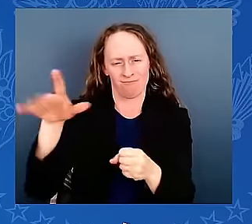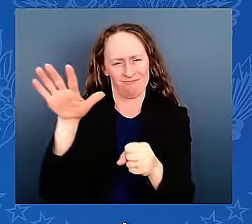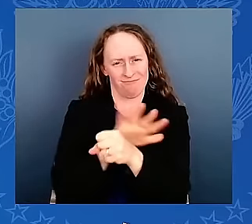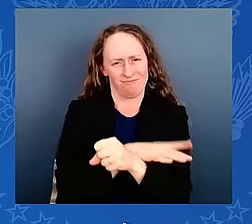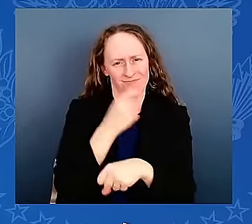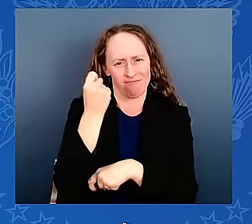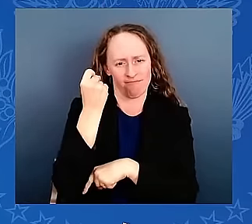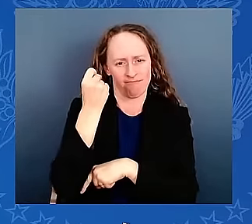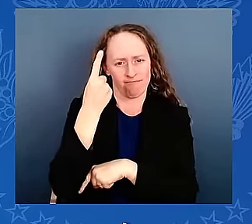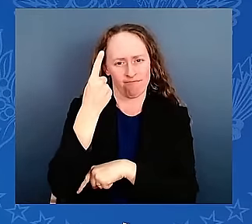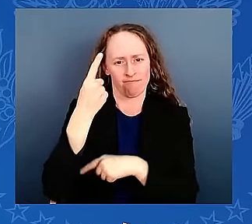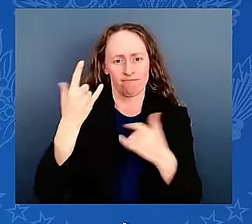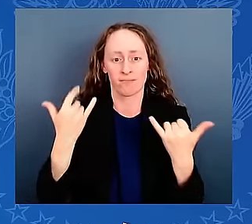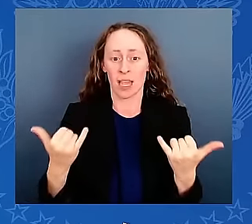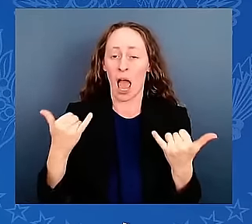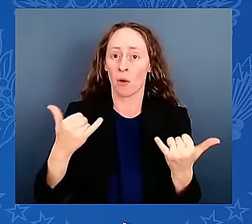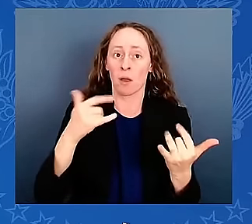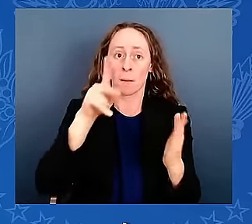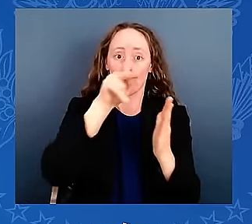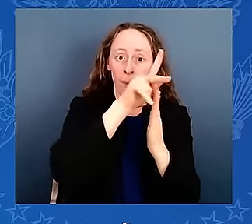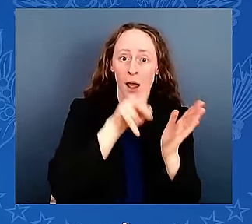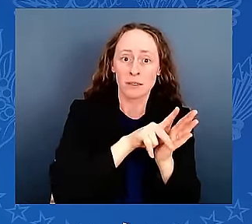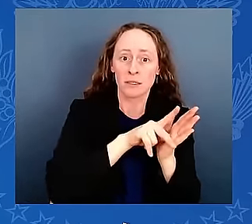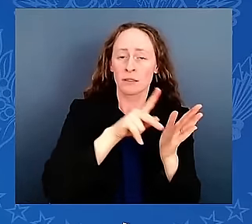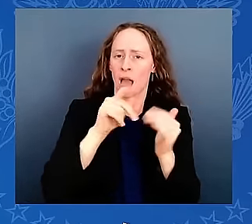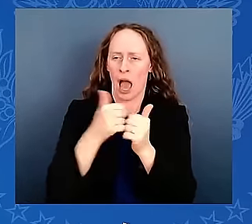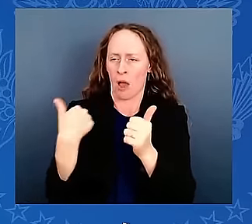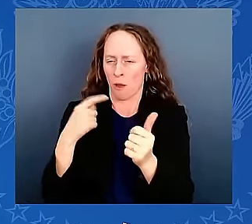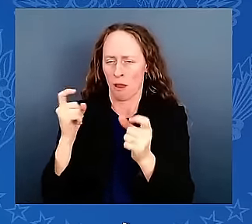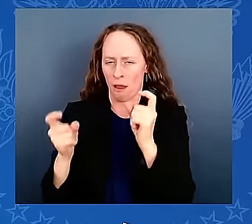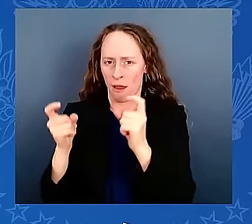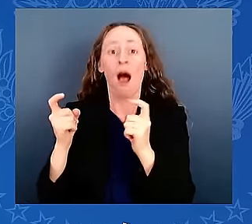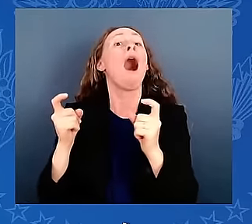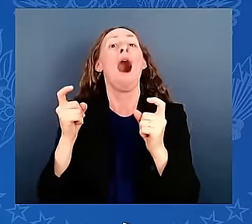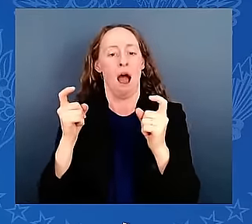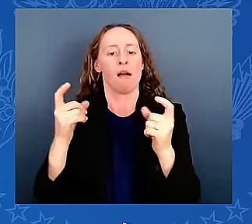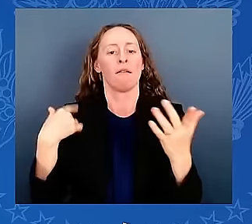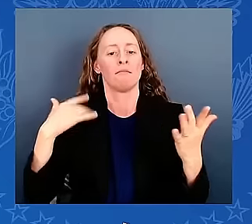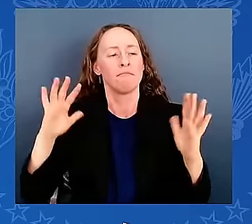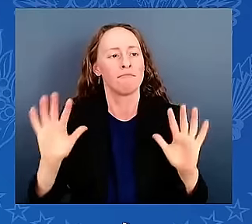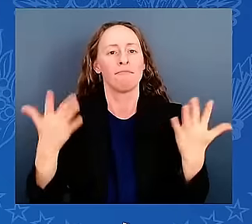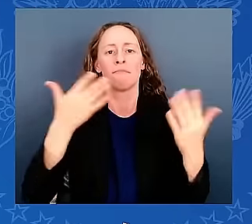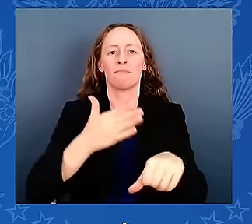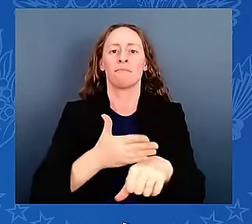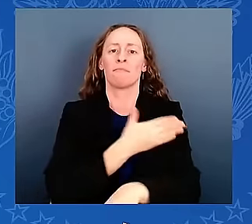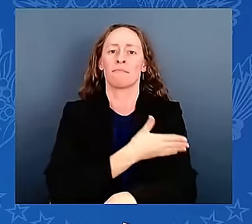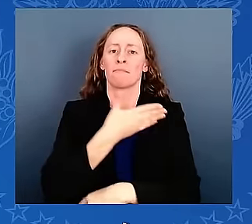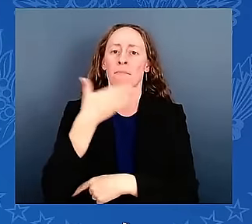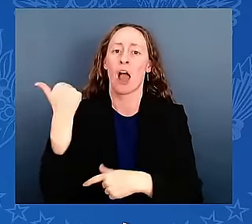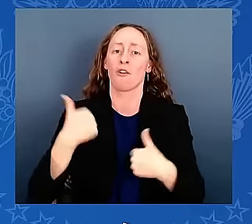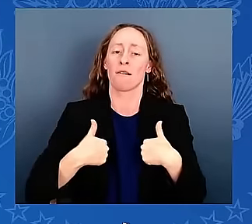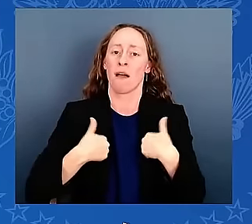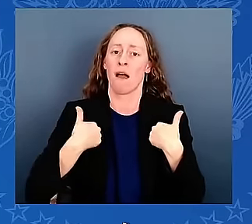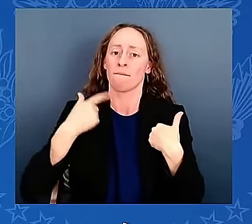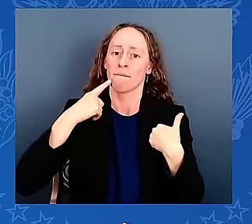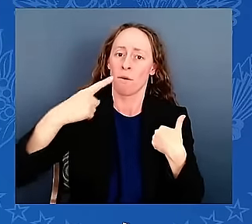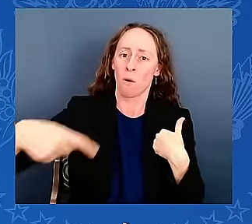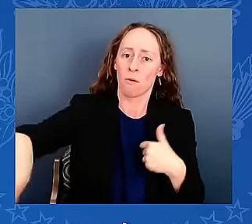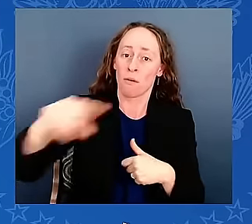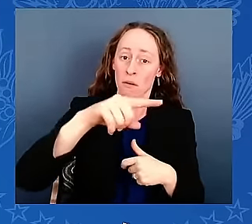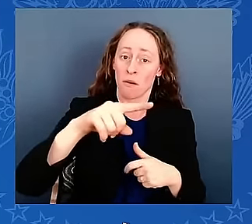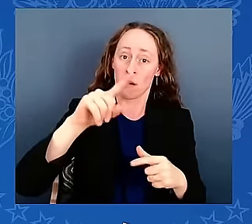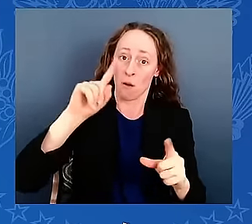for African Americans, let me correct that, for Americans across the country has propelled this